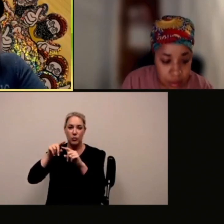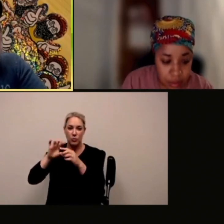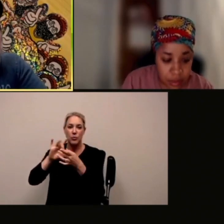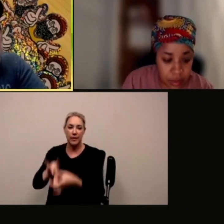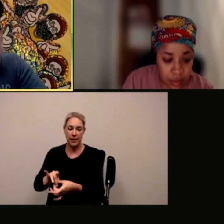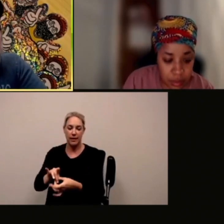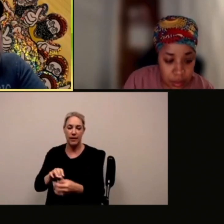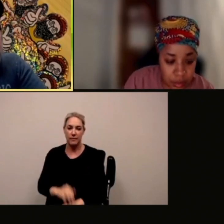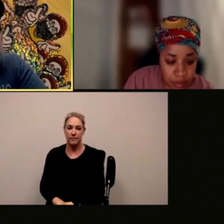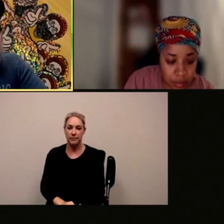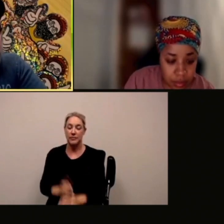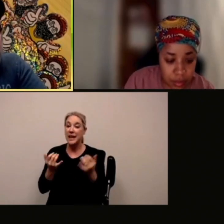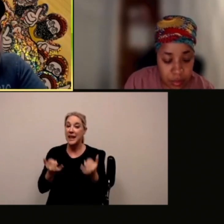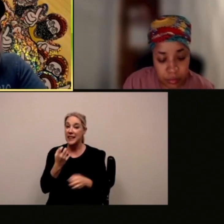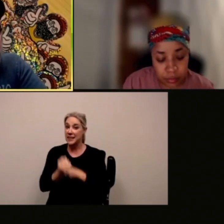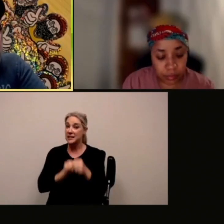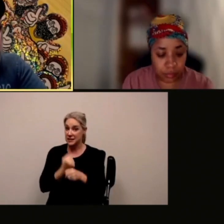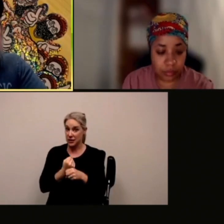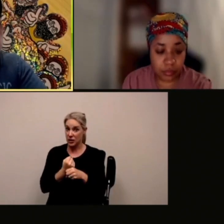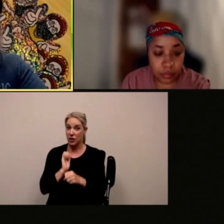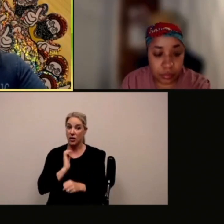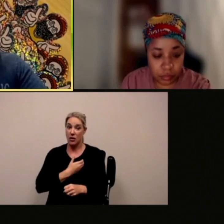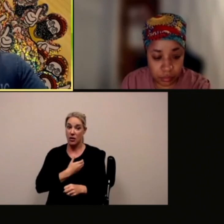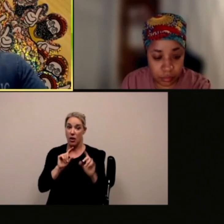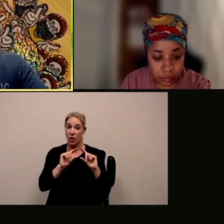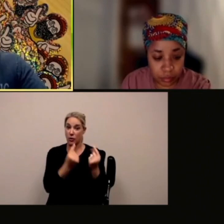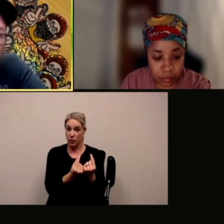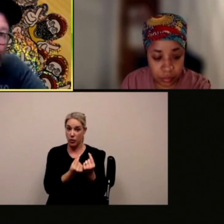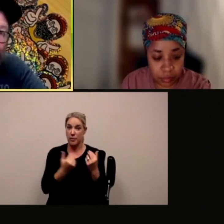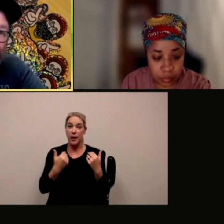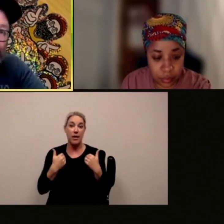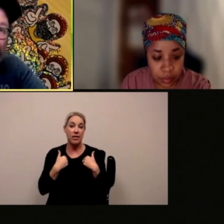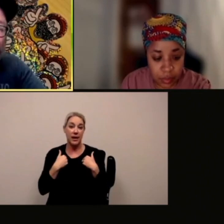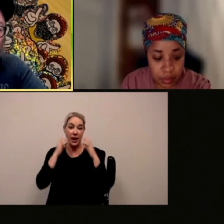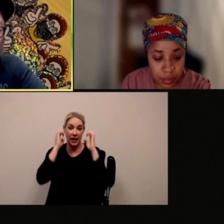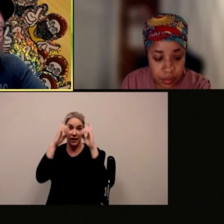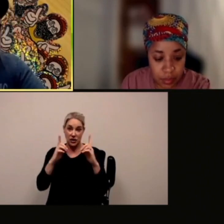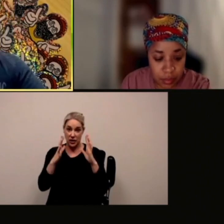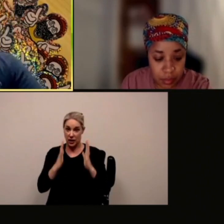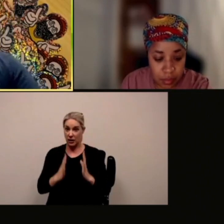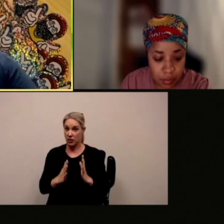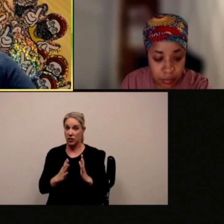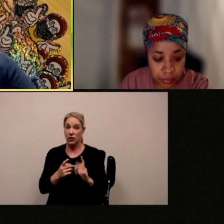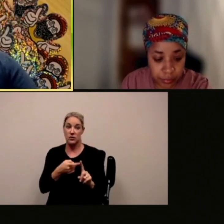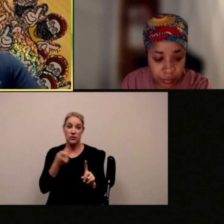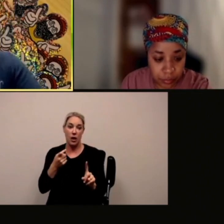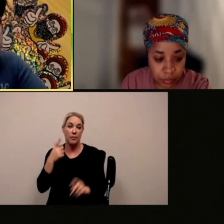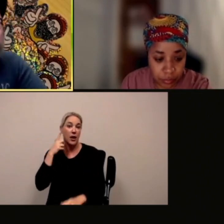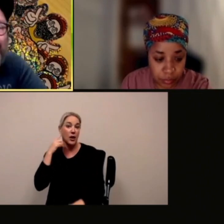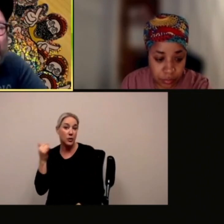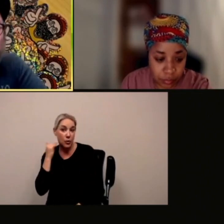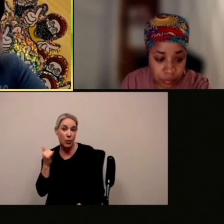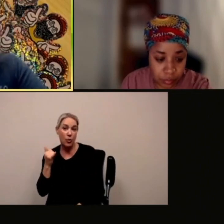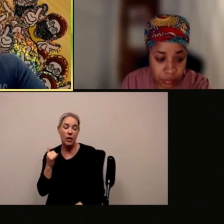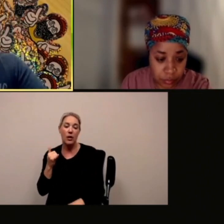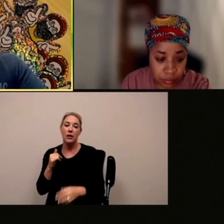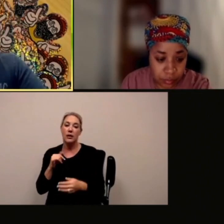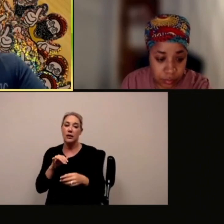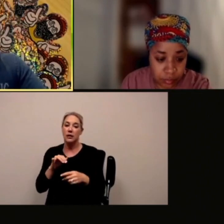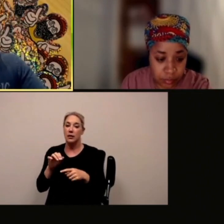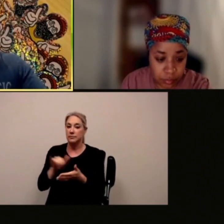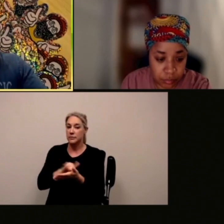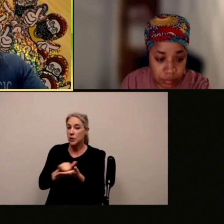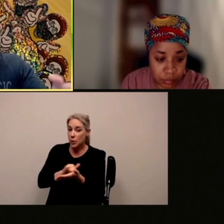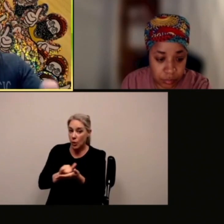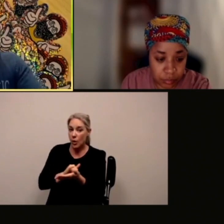group, that had educators from New York, from Pennsylvania, from Oregon. We worked together